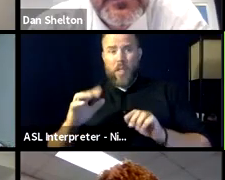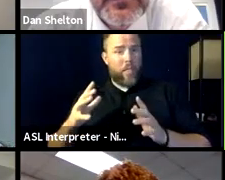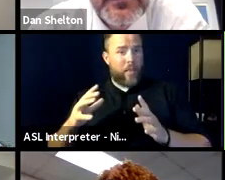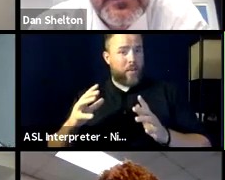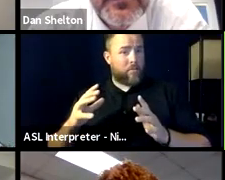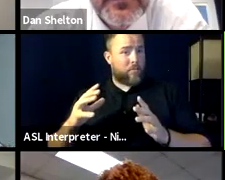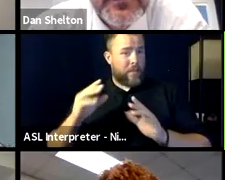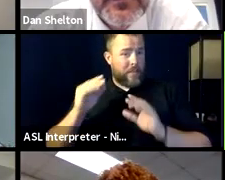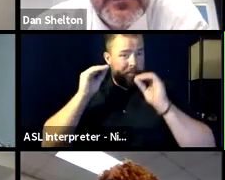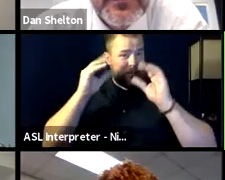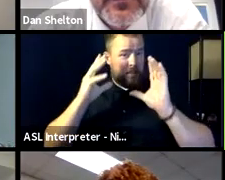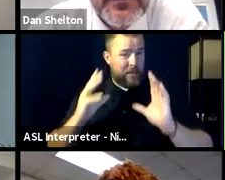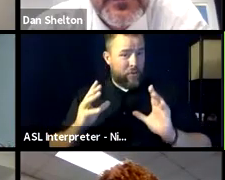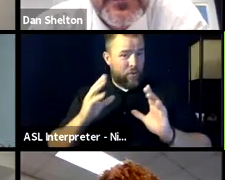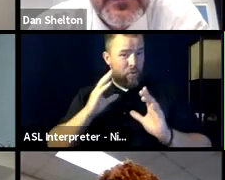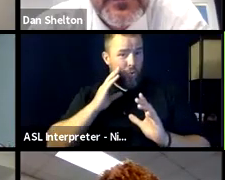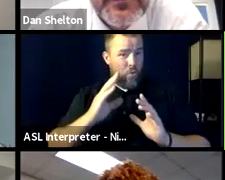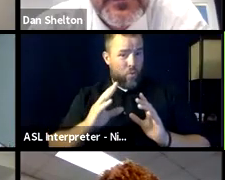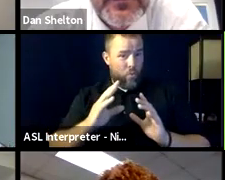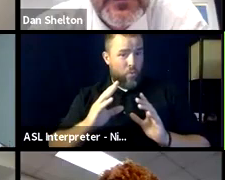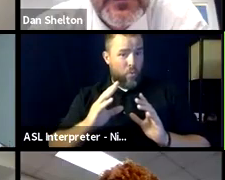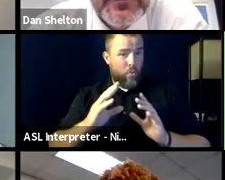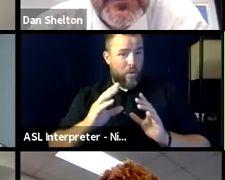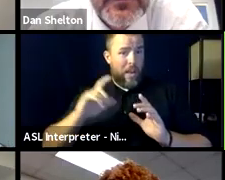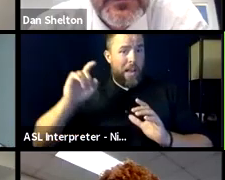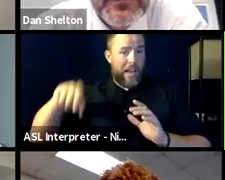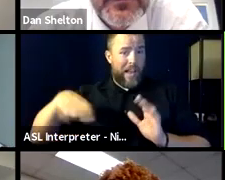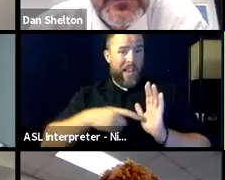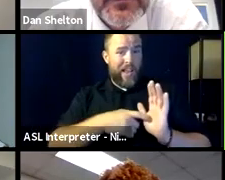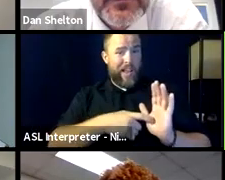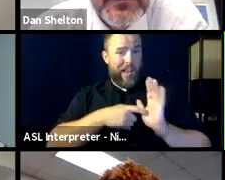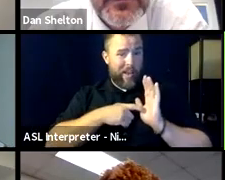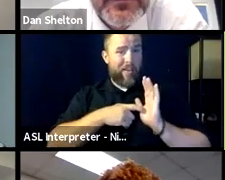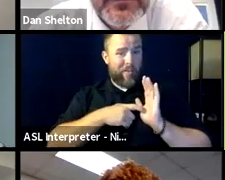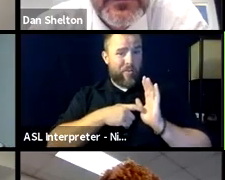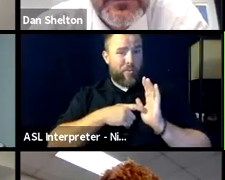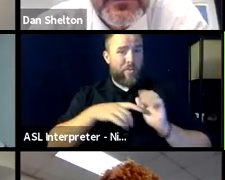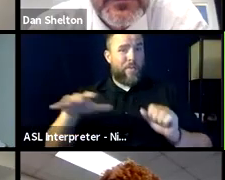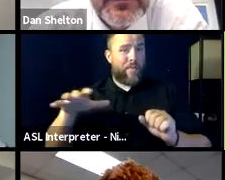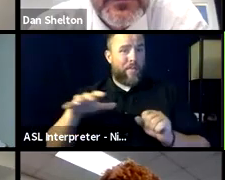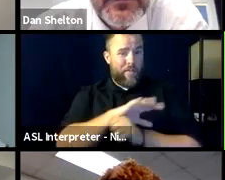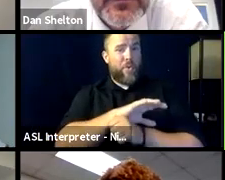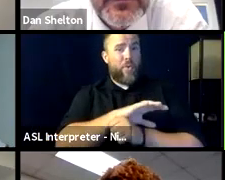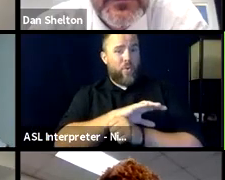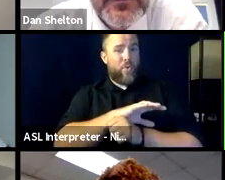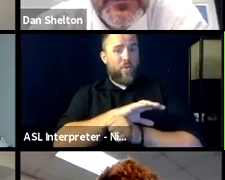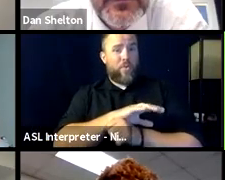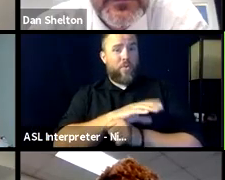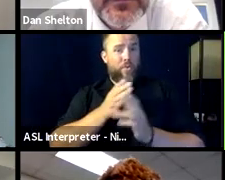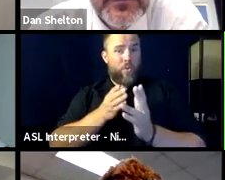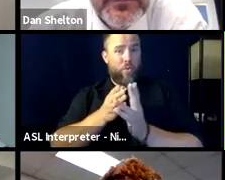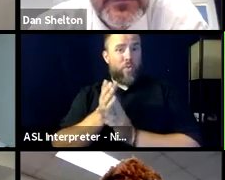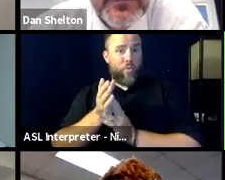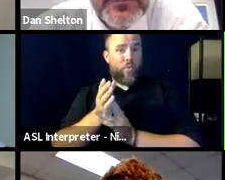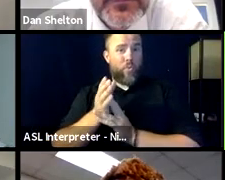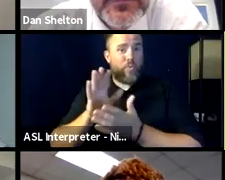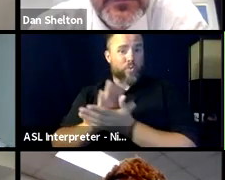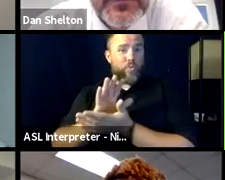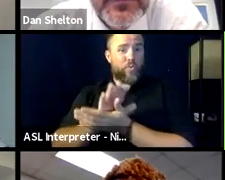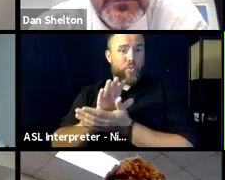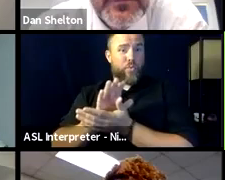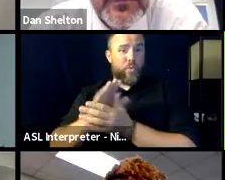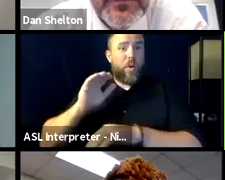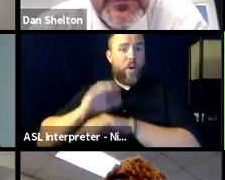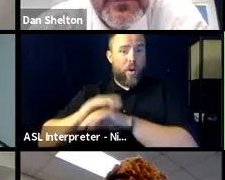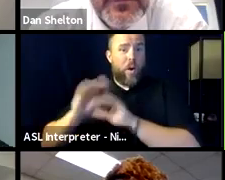year? So we don't get partway through the school year and they say, oh, I thought I was going to be able to get back into the classroom in January